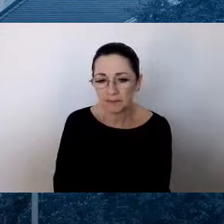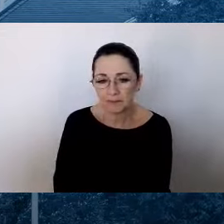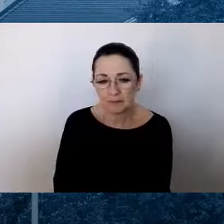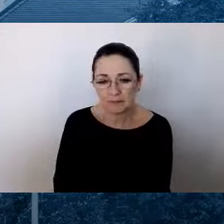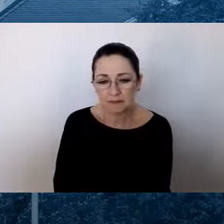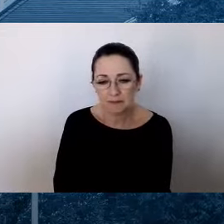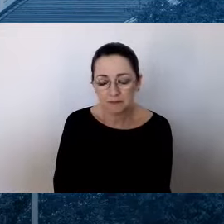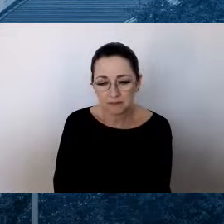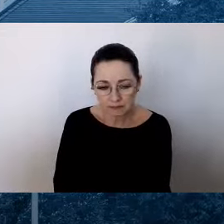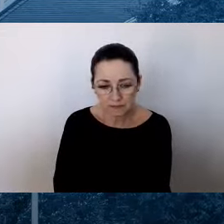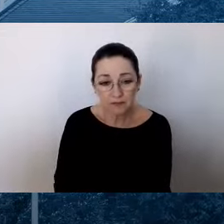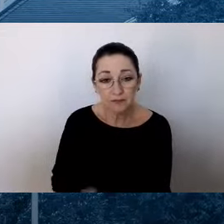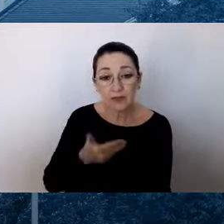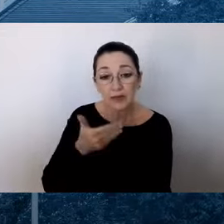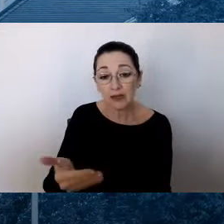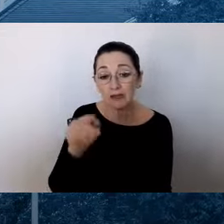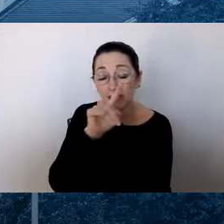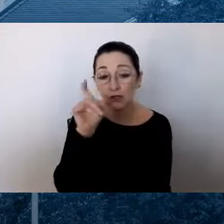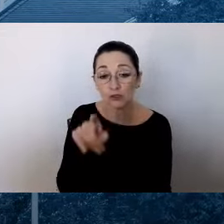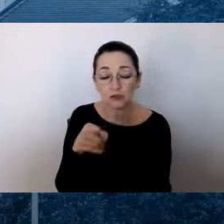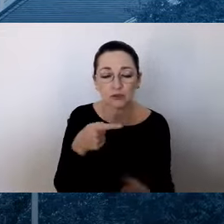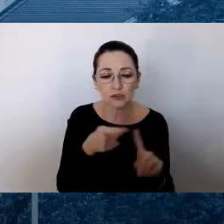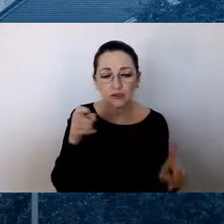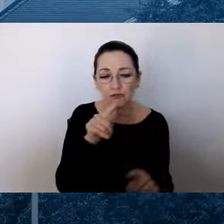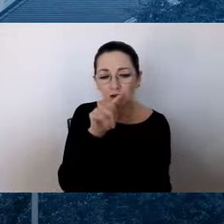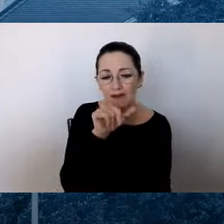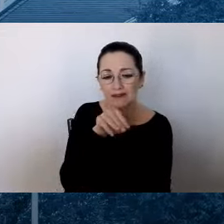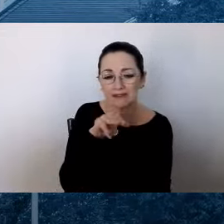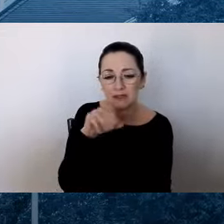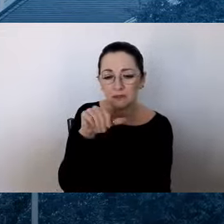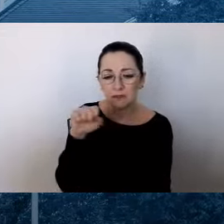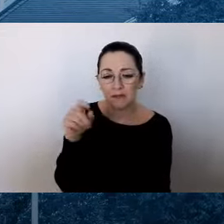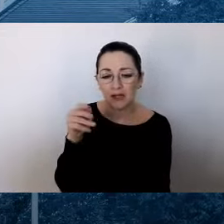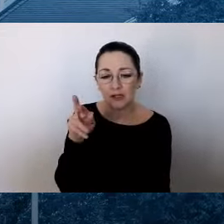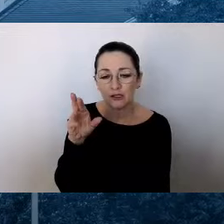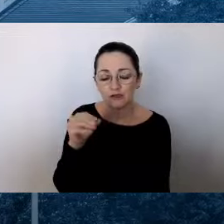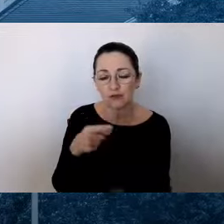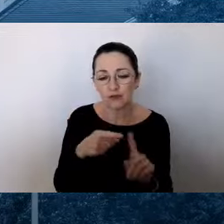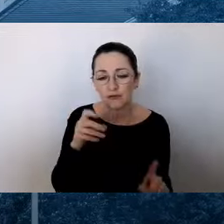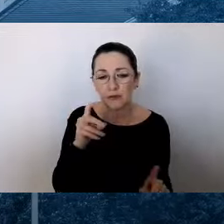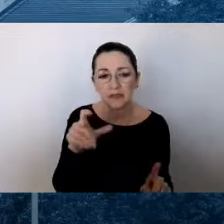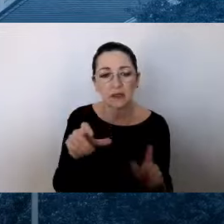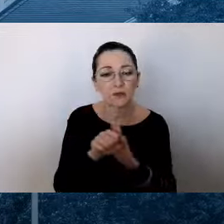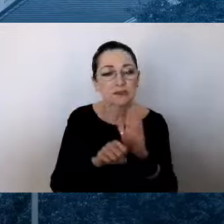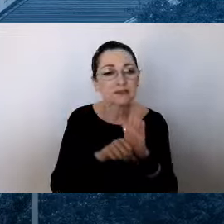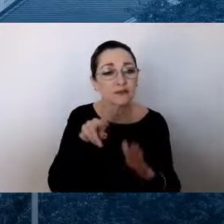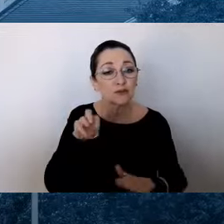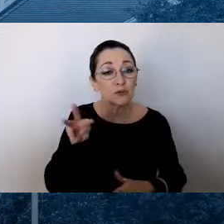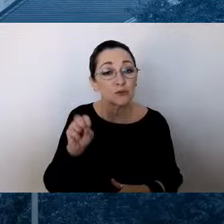Our next question will come from Tim Mastro from Delaware State News.